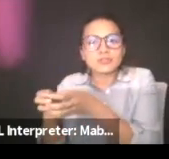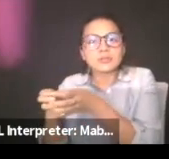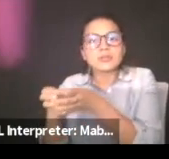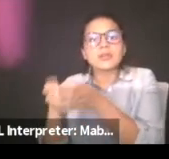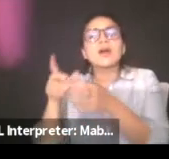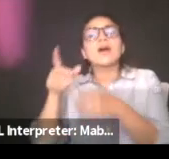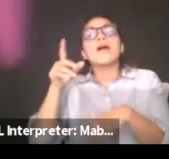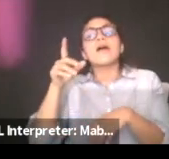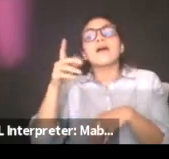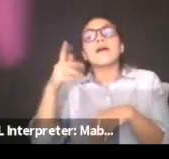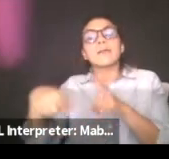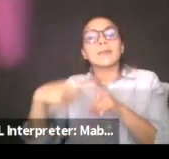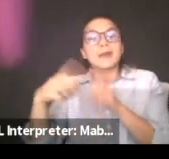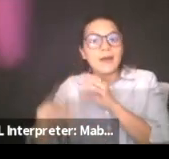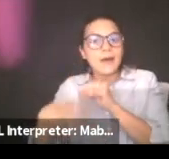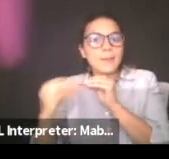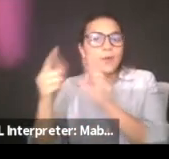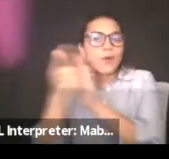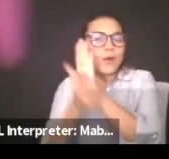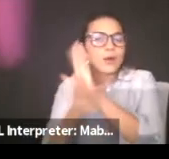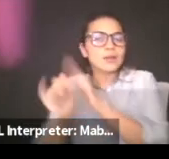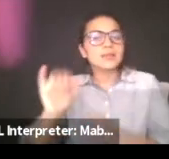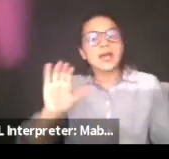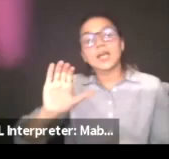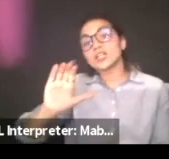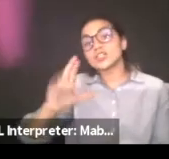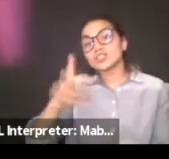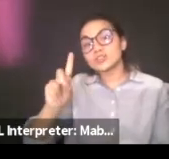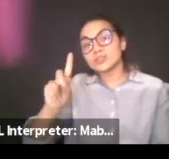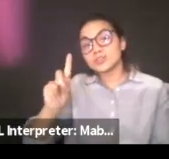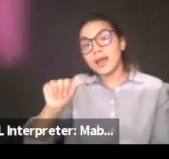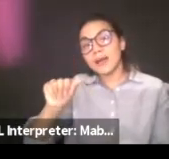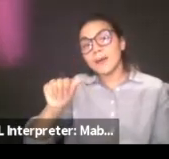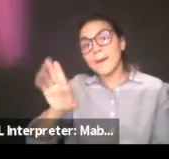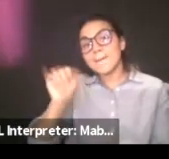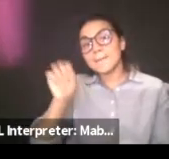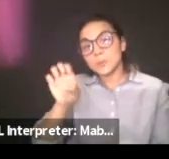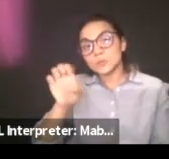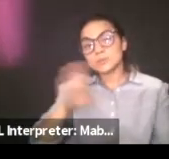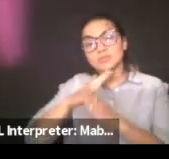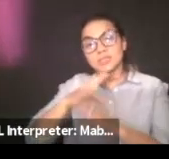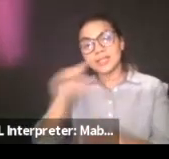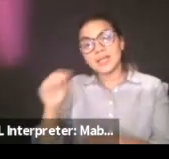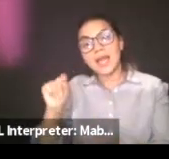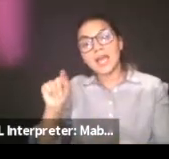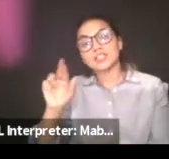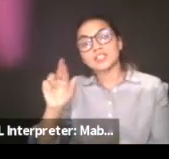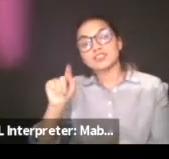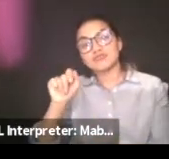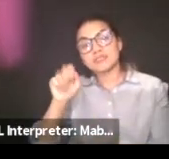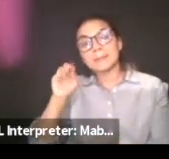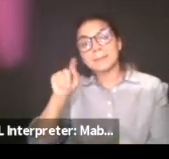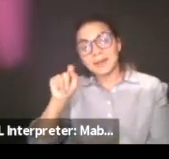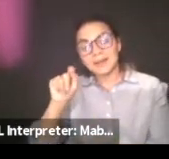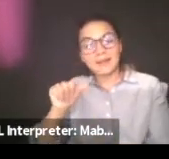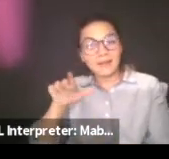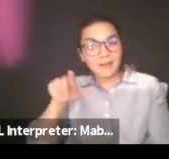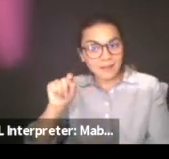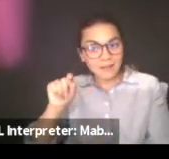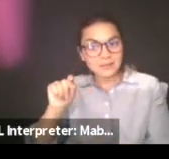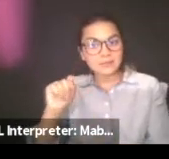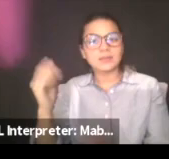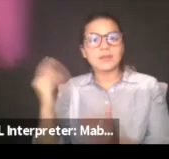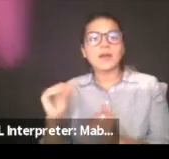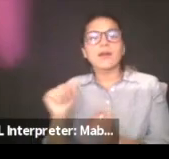like the Child Abuse and Prevention Treatment Act, the Violence Against Women Act, and the Elder Justice Act.